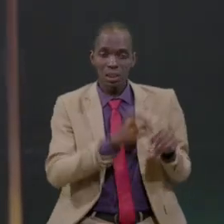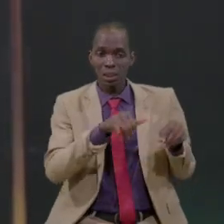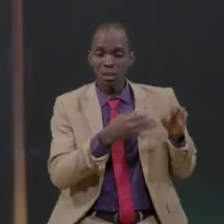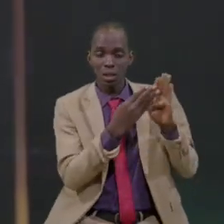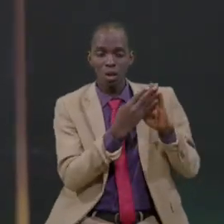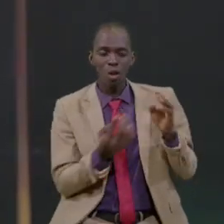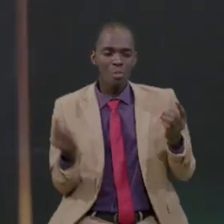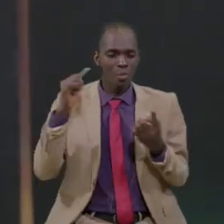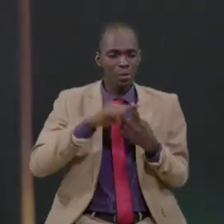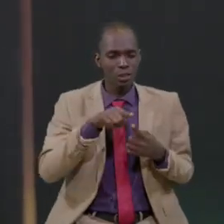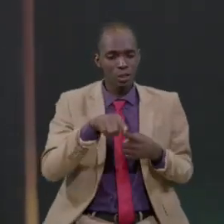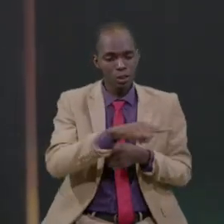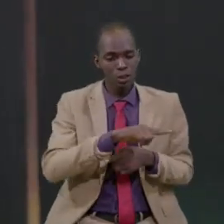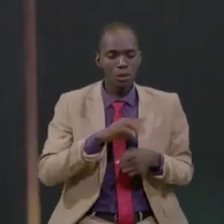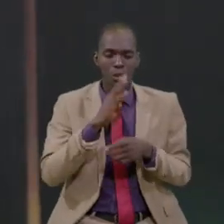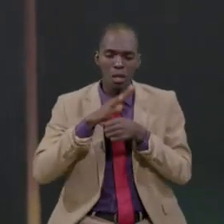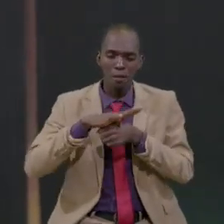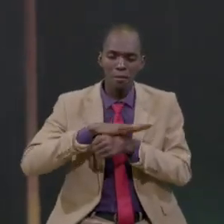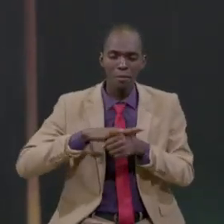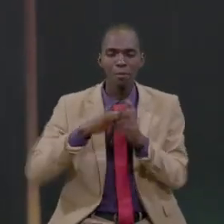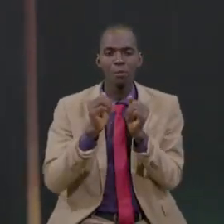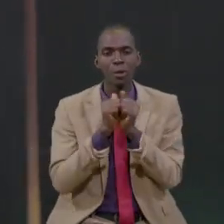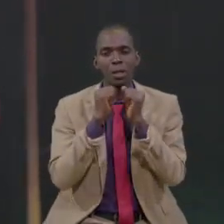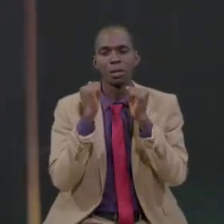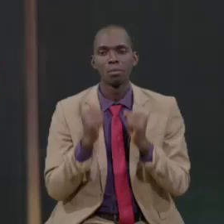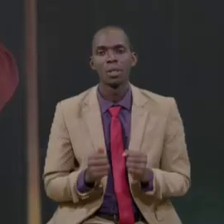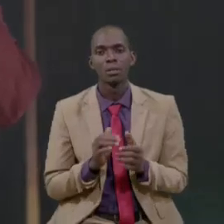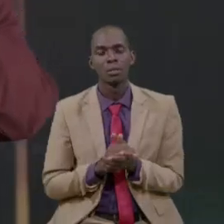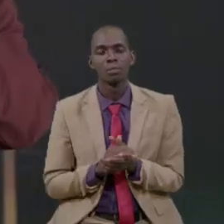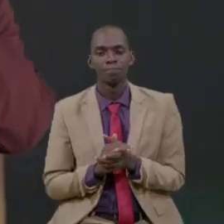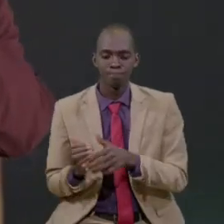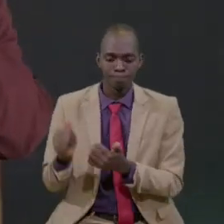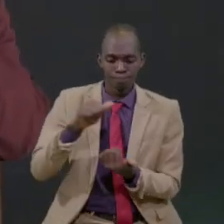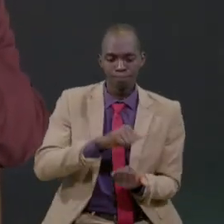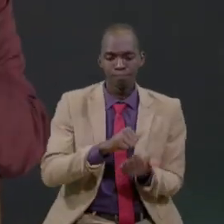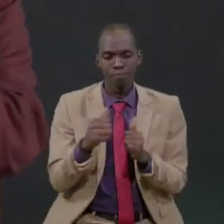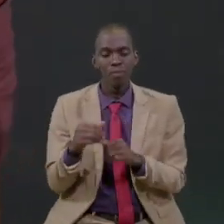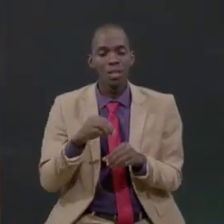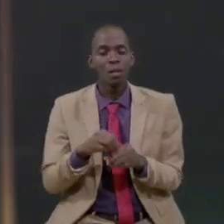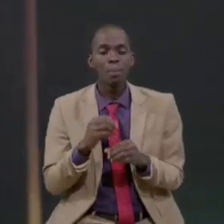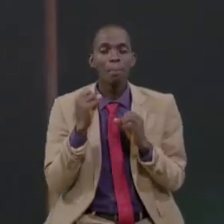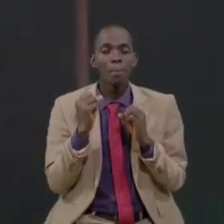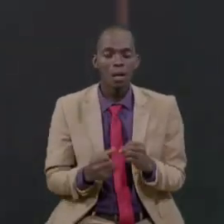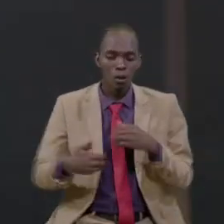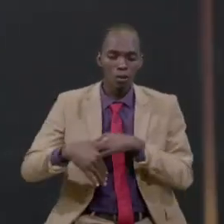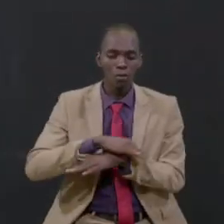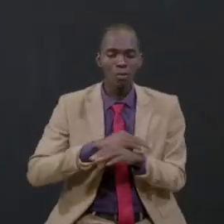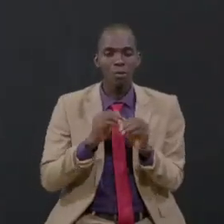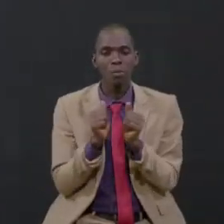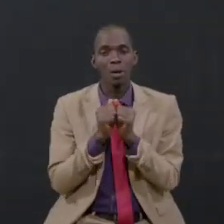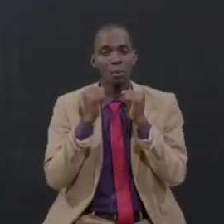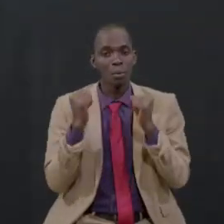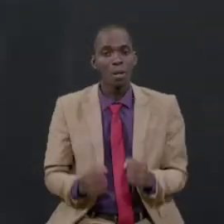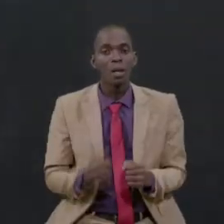endued with power, immersed in power, enveloped in power. And now he tells